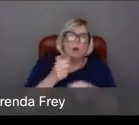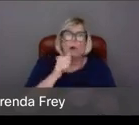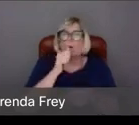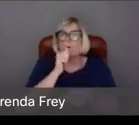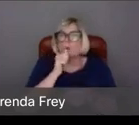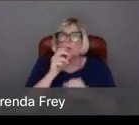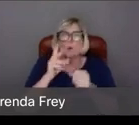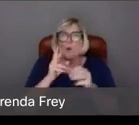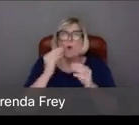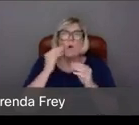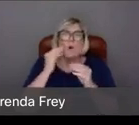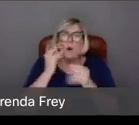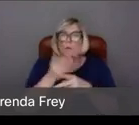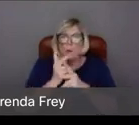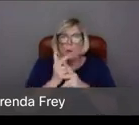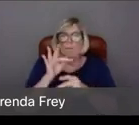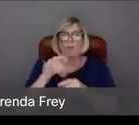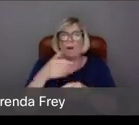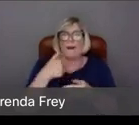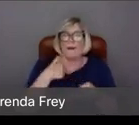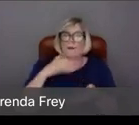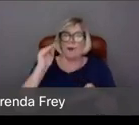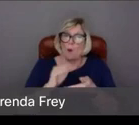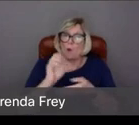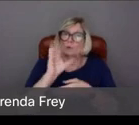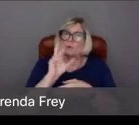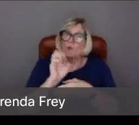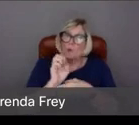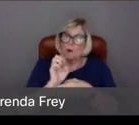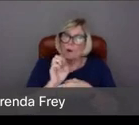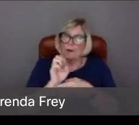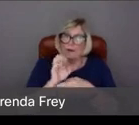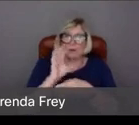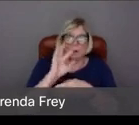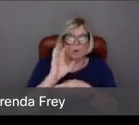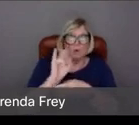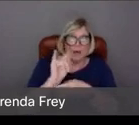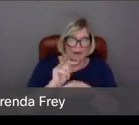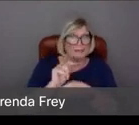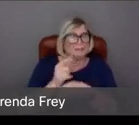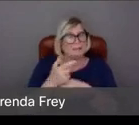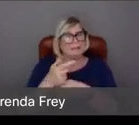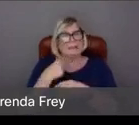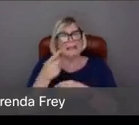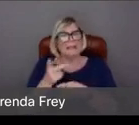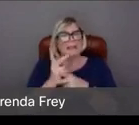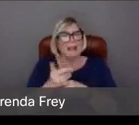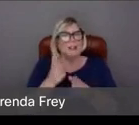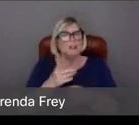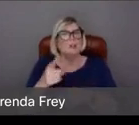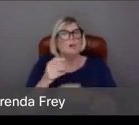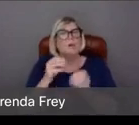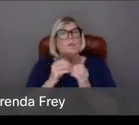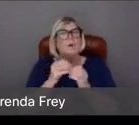lower score, that tells the lender that you're more risky, that there is a chance you may not be able to make your payments, that